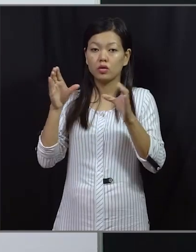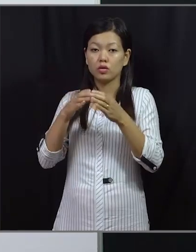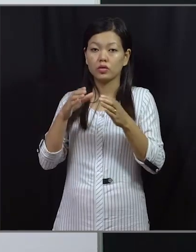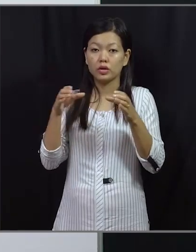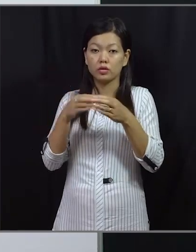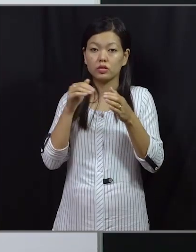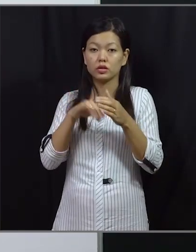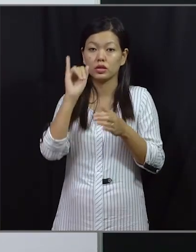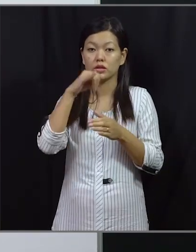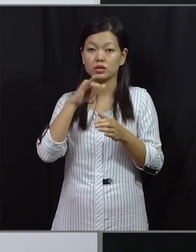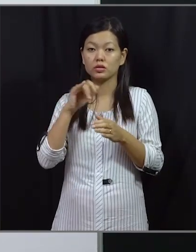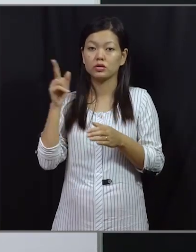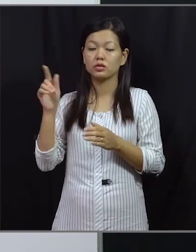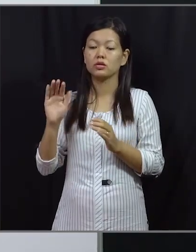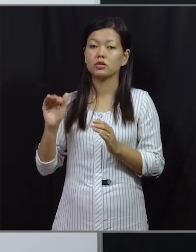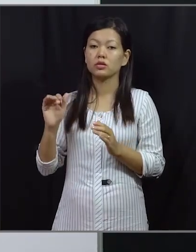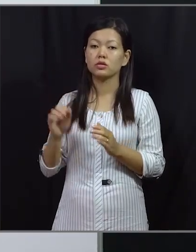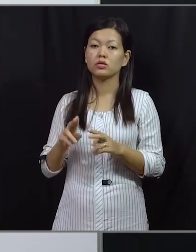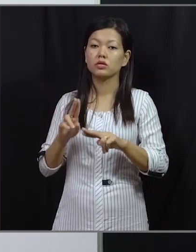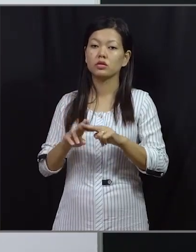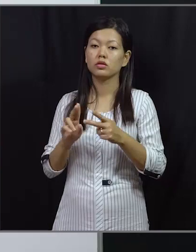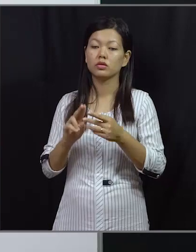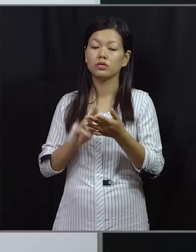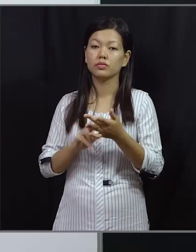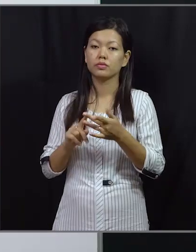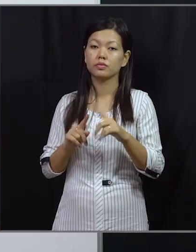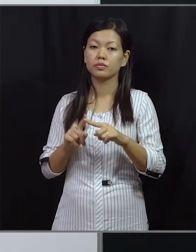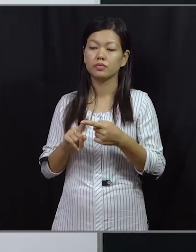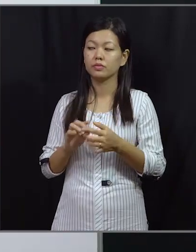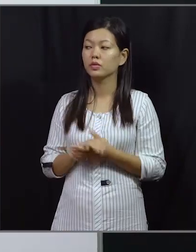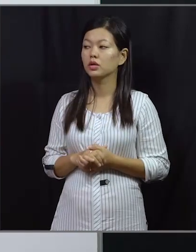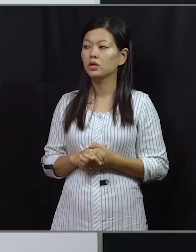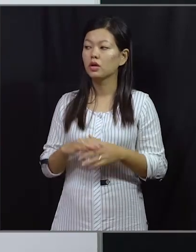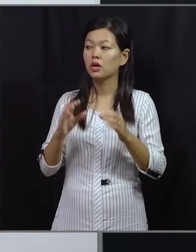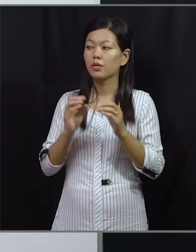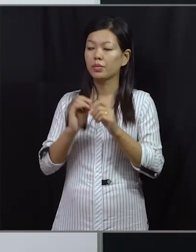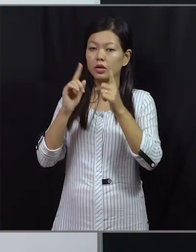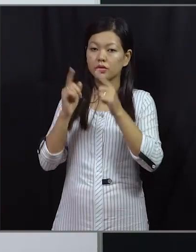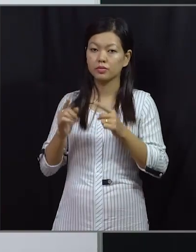to empty set, or C equal to